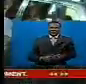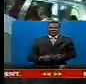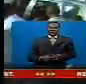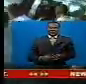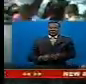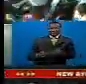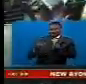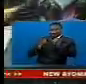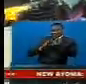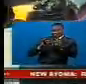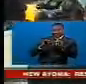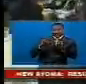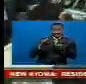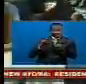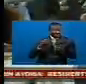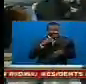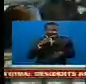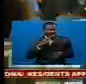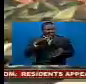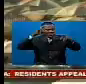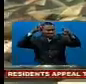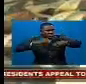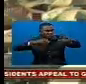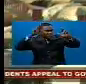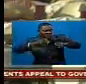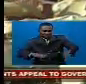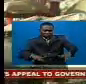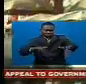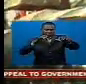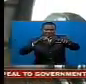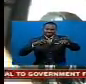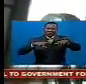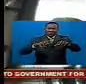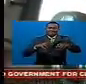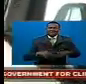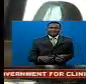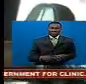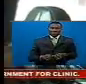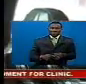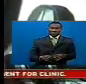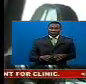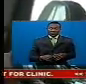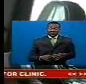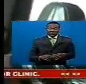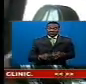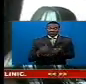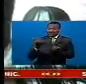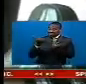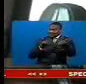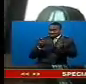me, complained bitterly, and called on the authorities to rectify the situation. The car has to go by